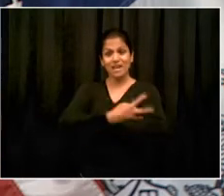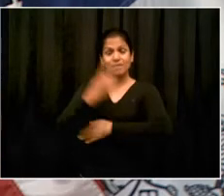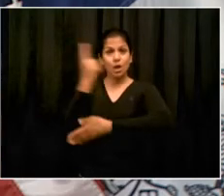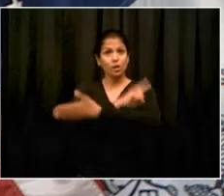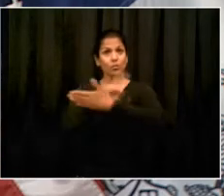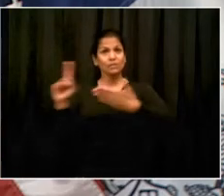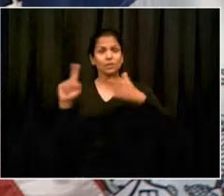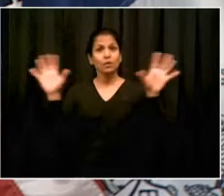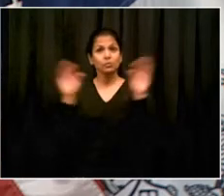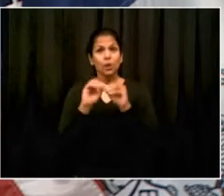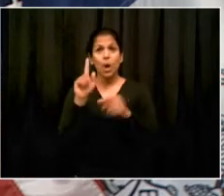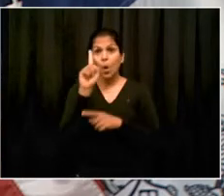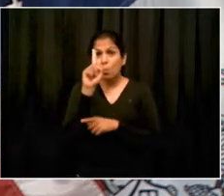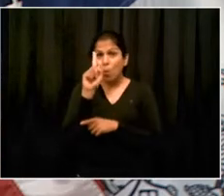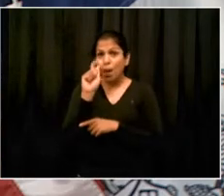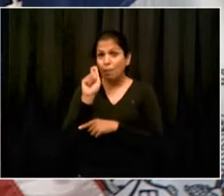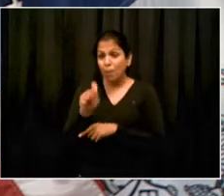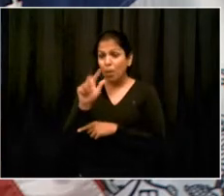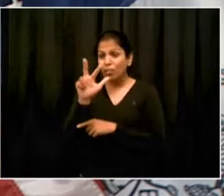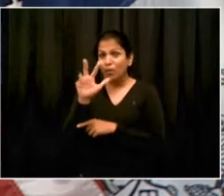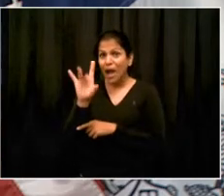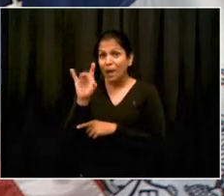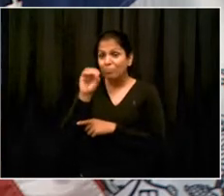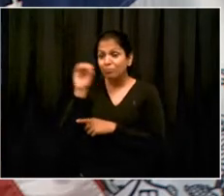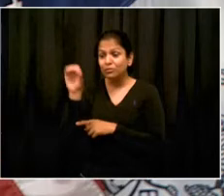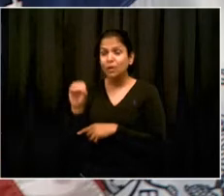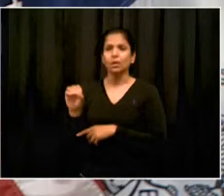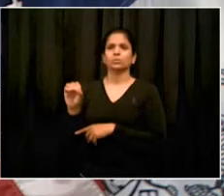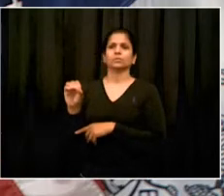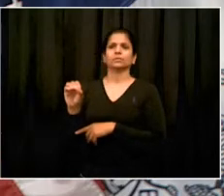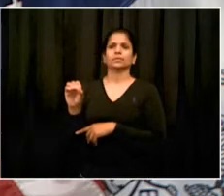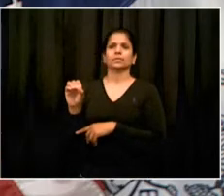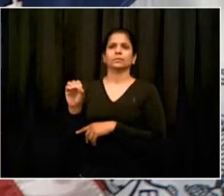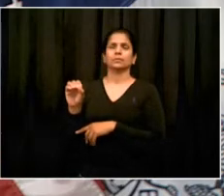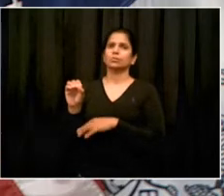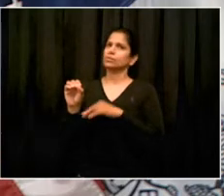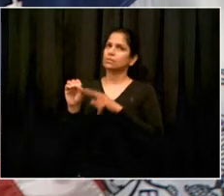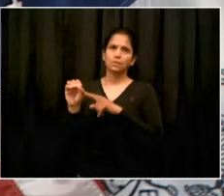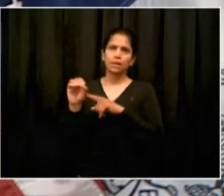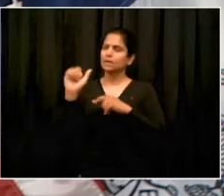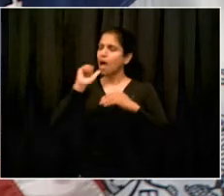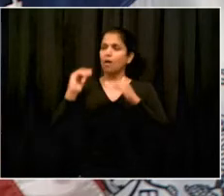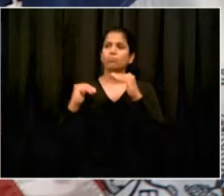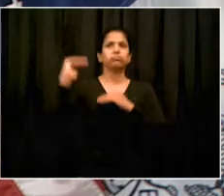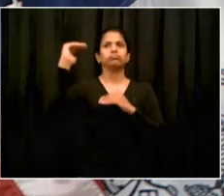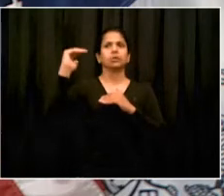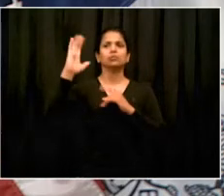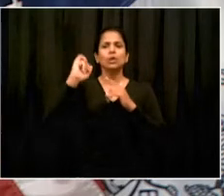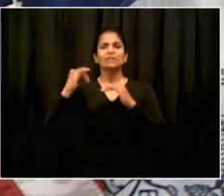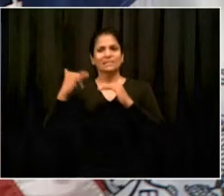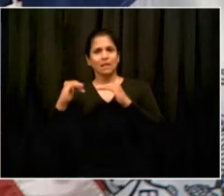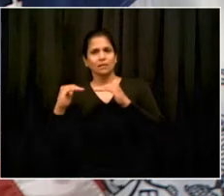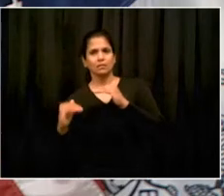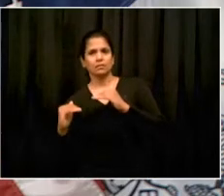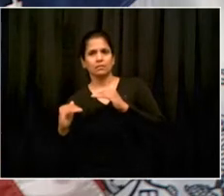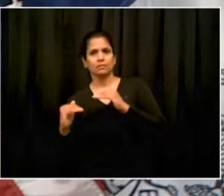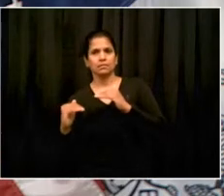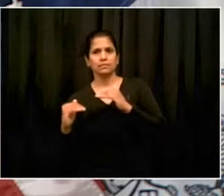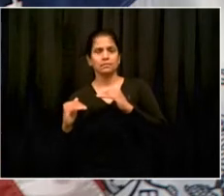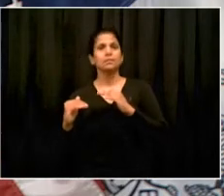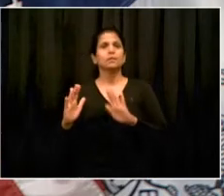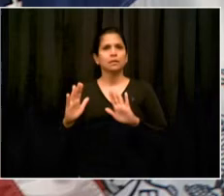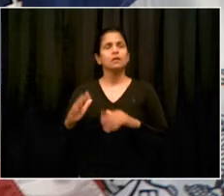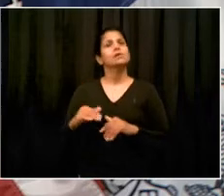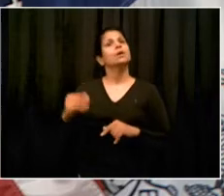report this number daily. If we see a trend line, we will talk about it very openly. But